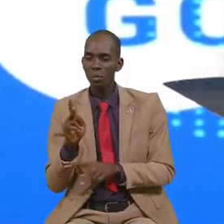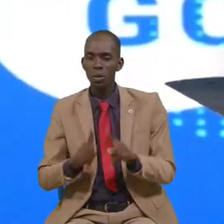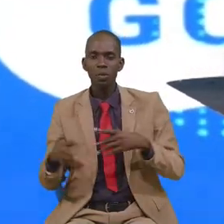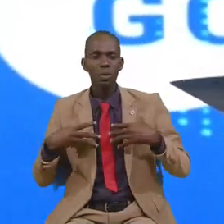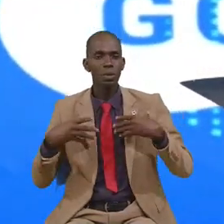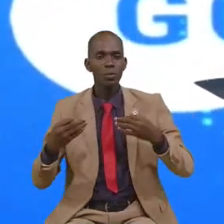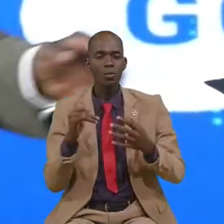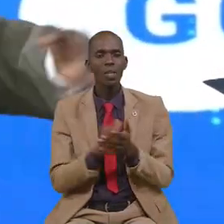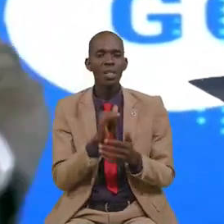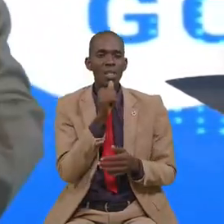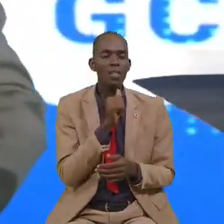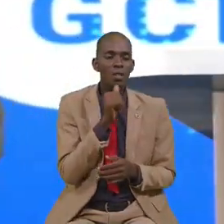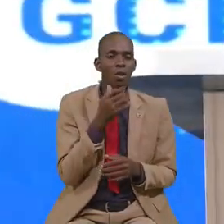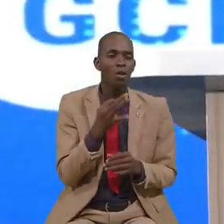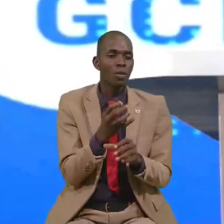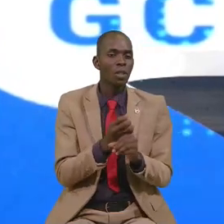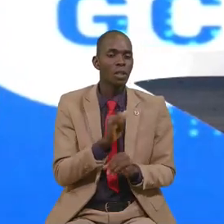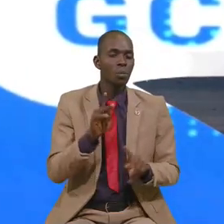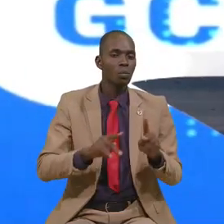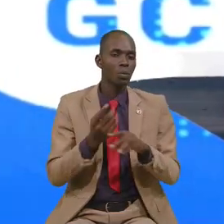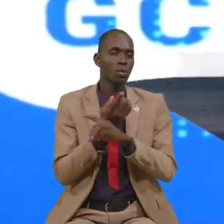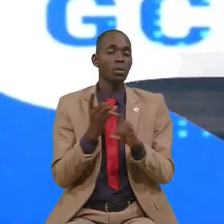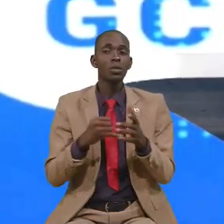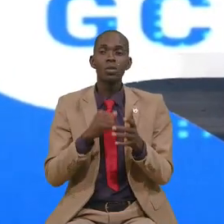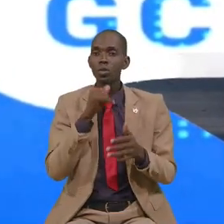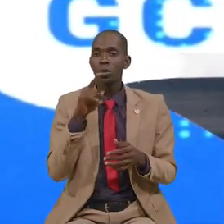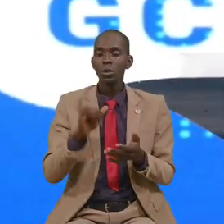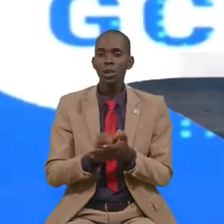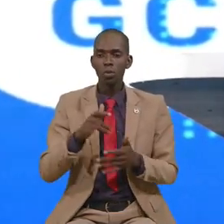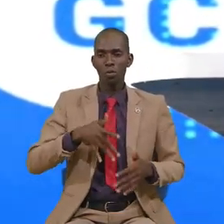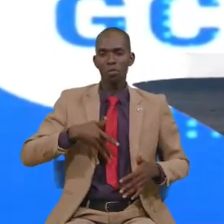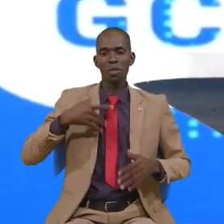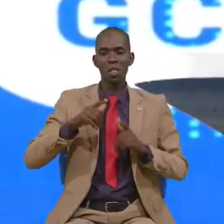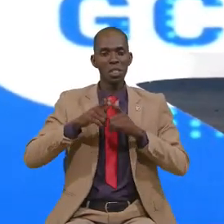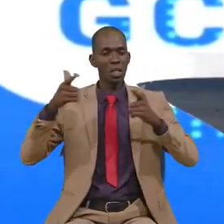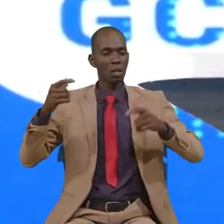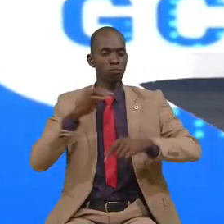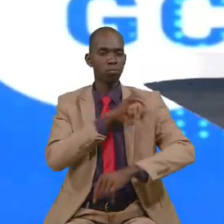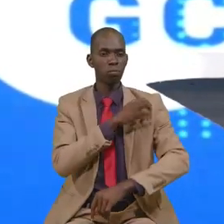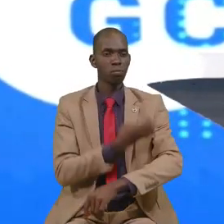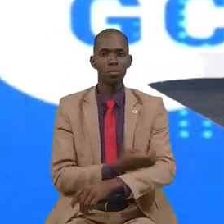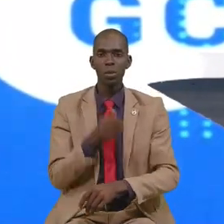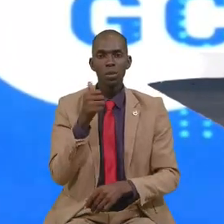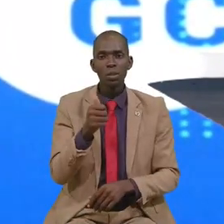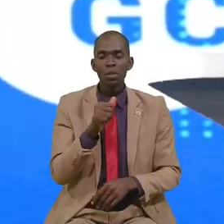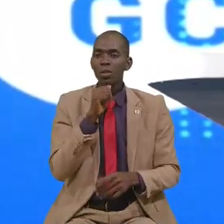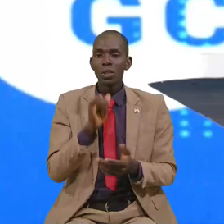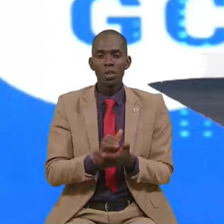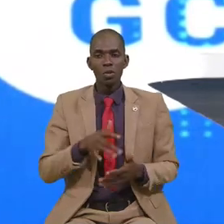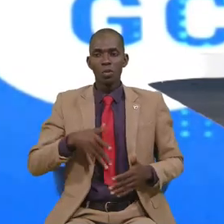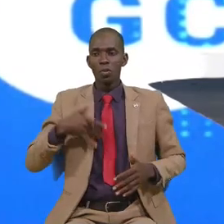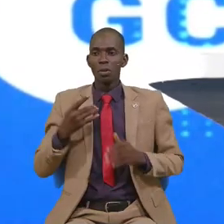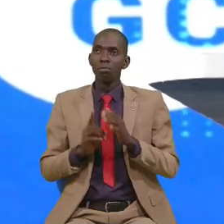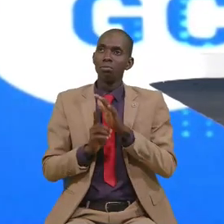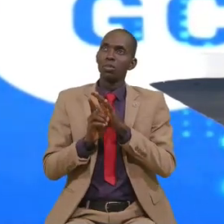getting people delivered. It's not that you feel a great energy in yourself. It's not that you feel taller when you're